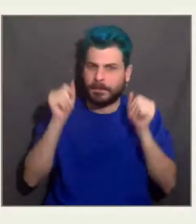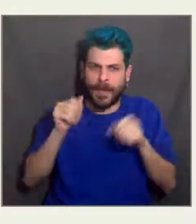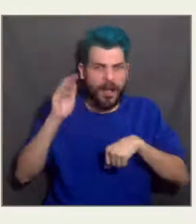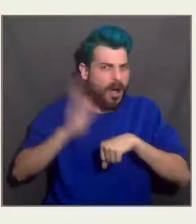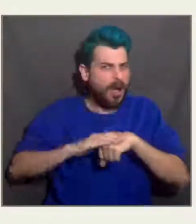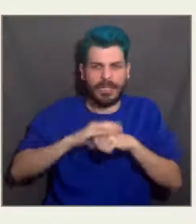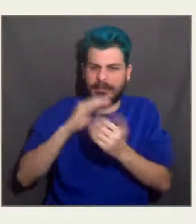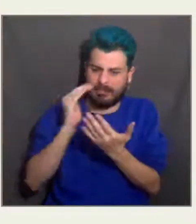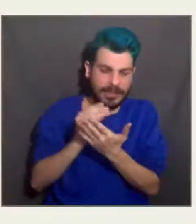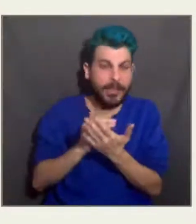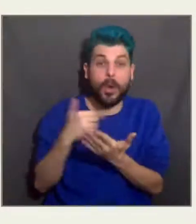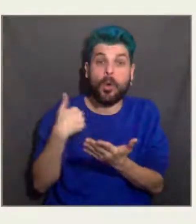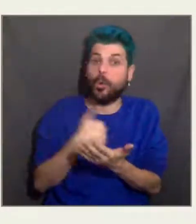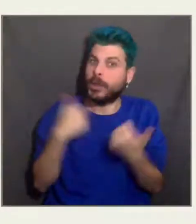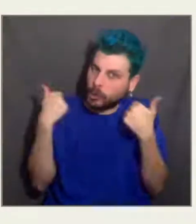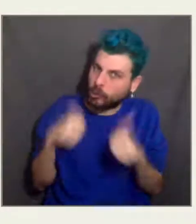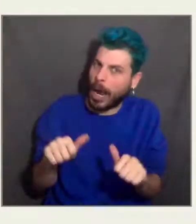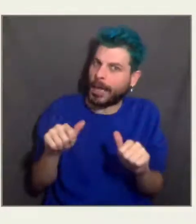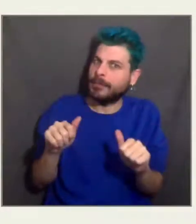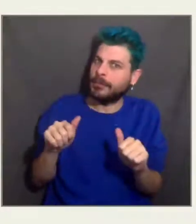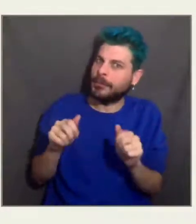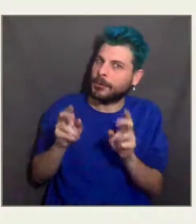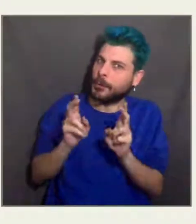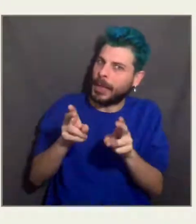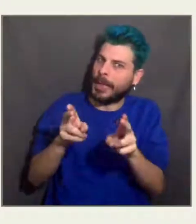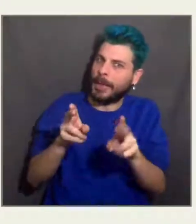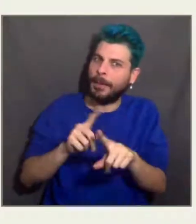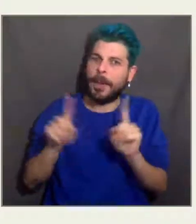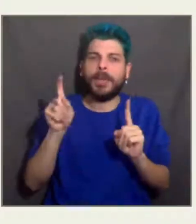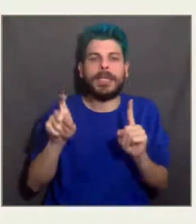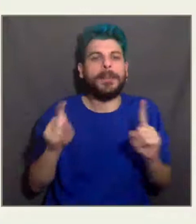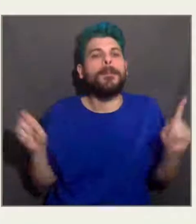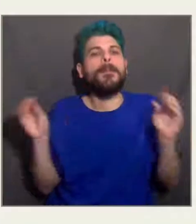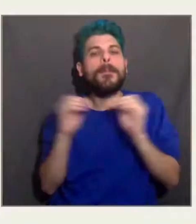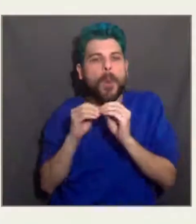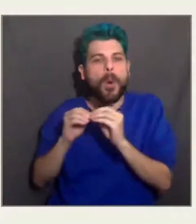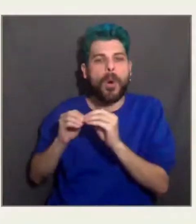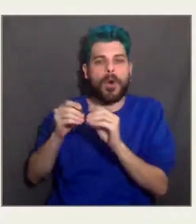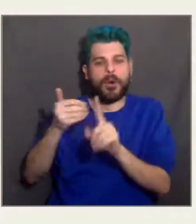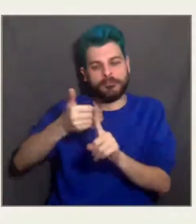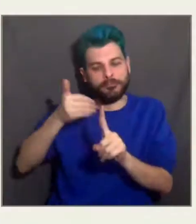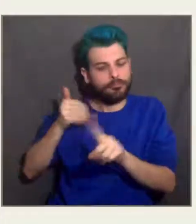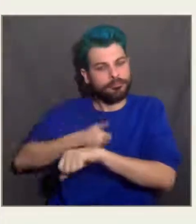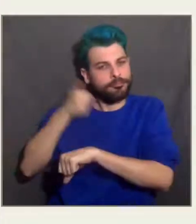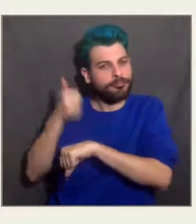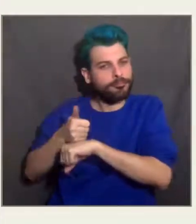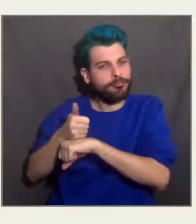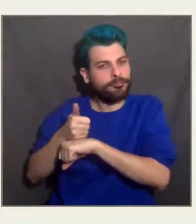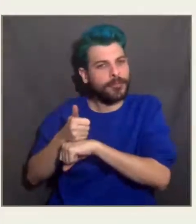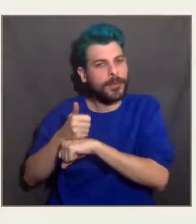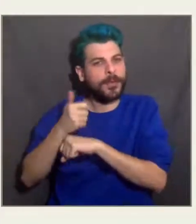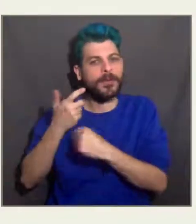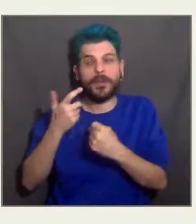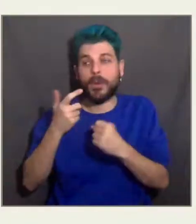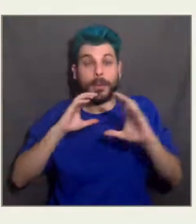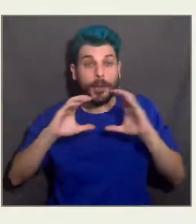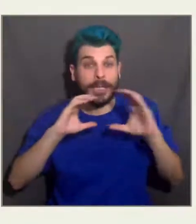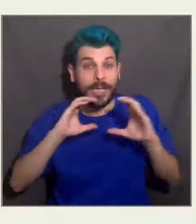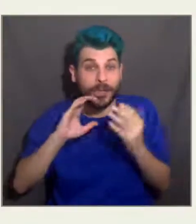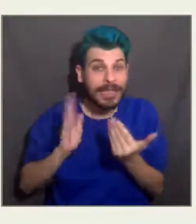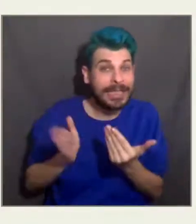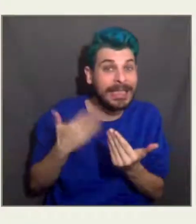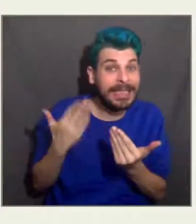quick as we could, but we need to have all these things set up so that communication is easy, as well